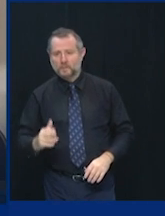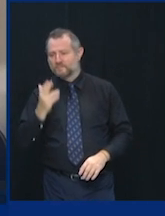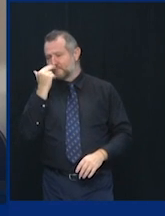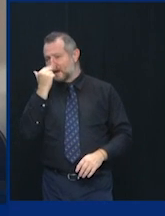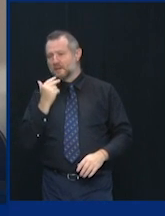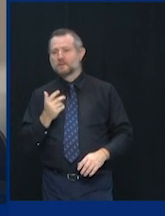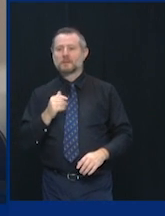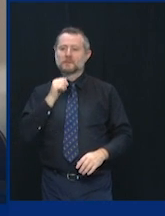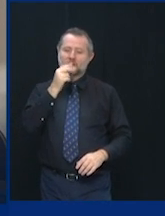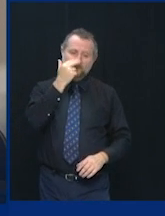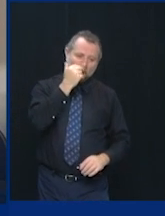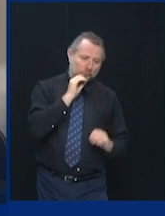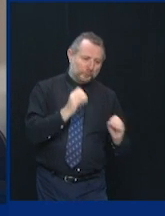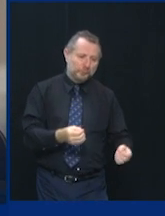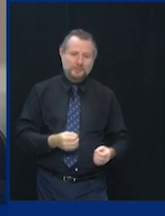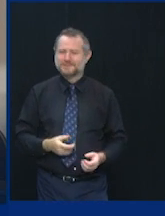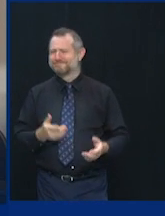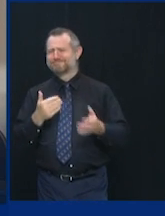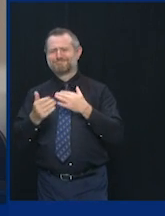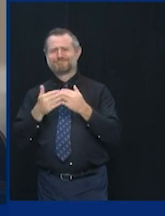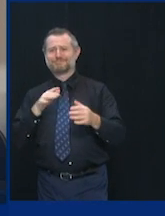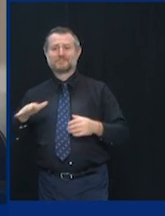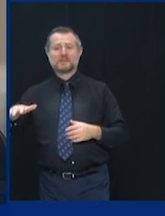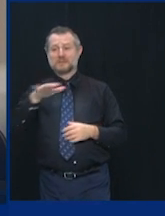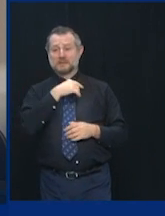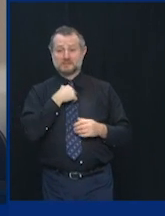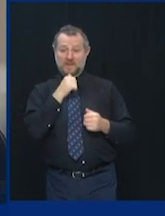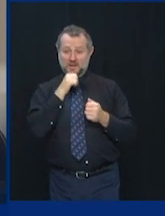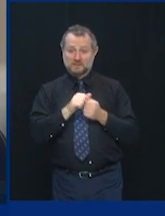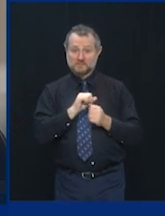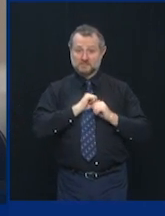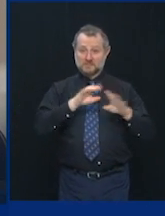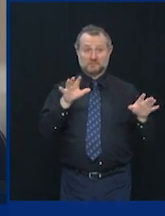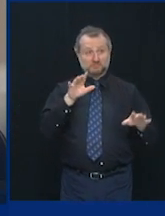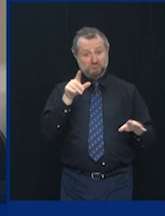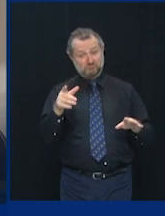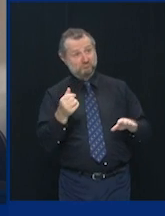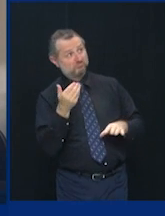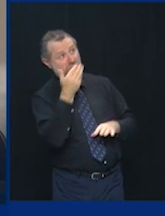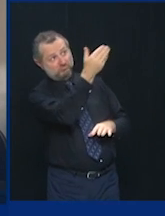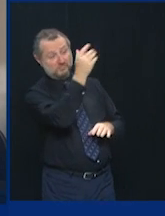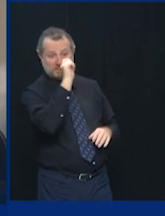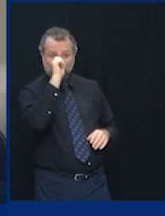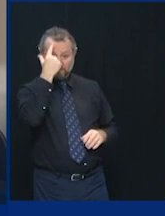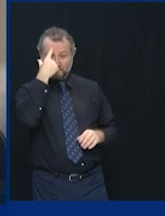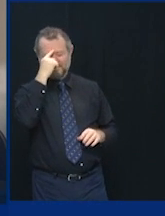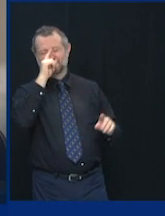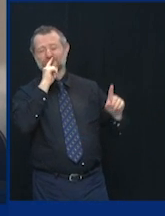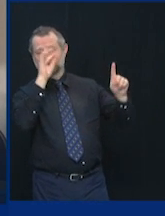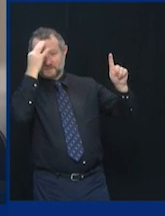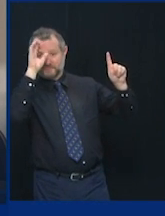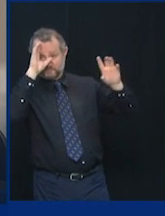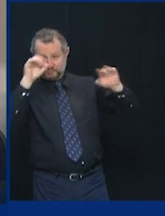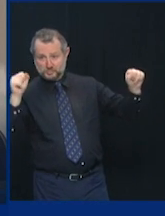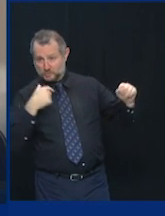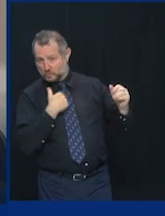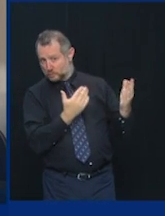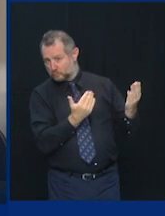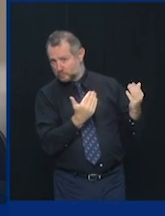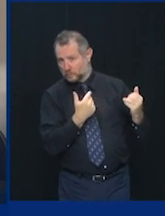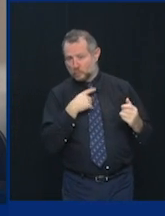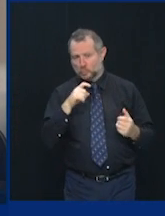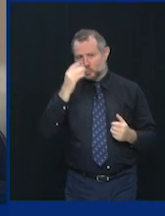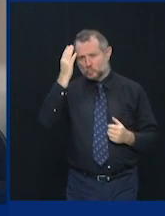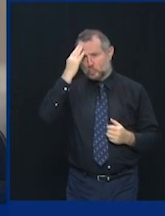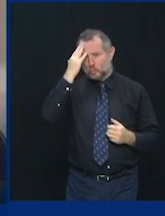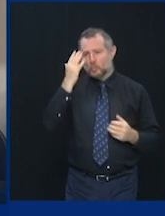of humor governors. We sent a letter to the White House saying we need to know basically